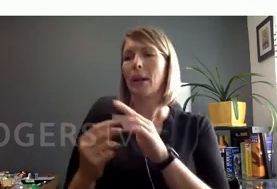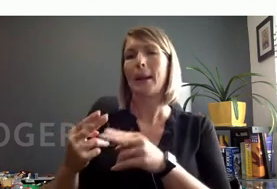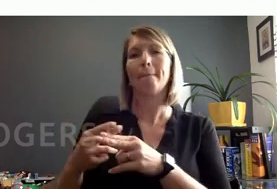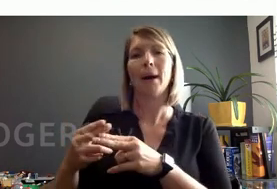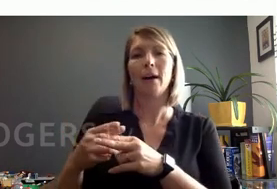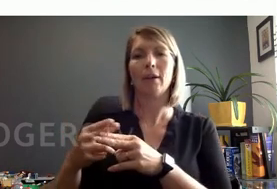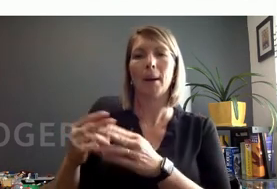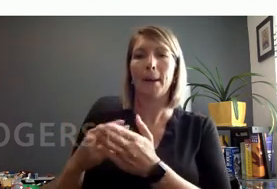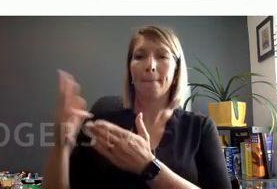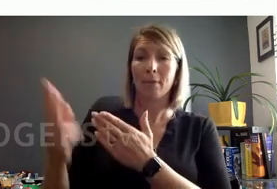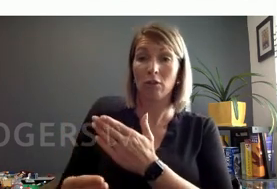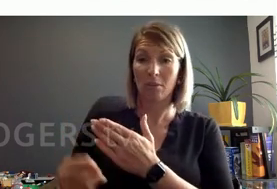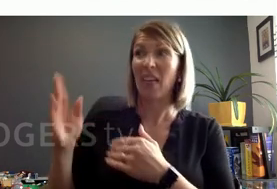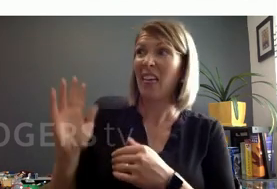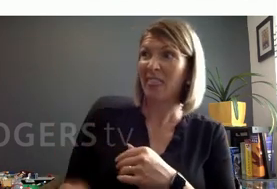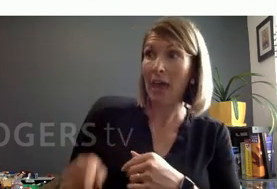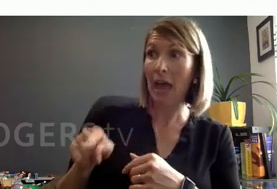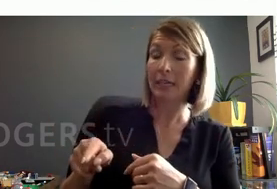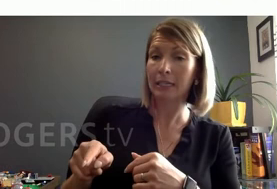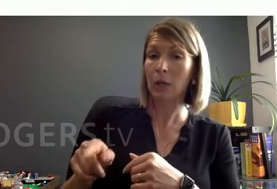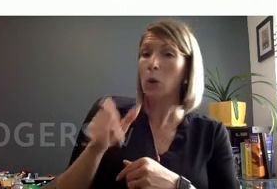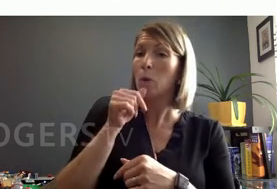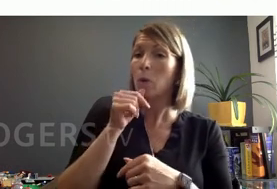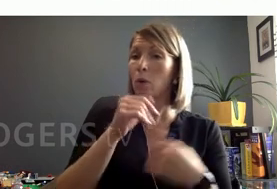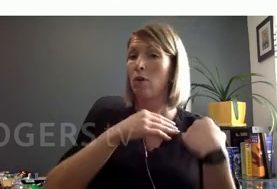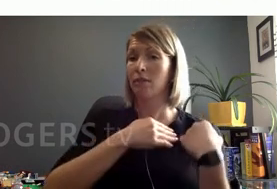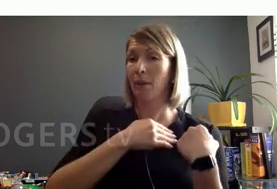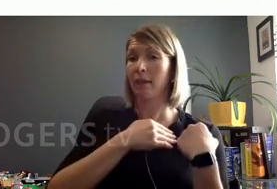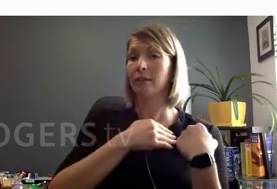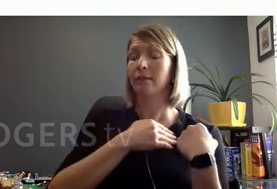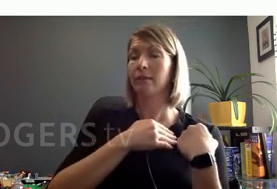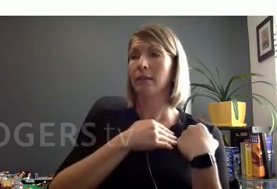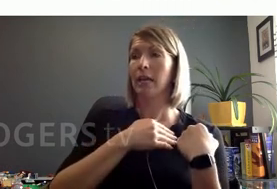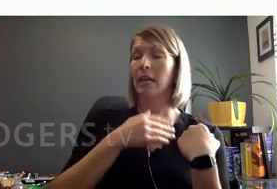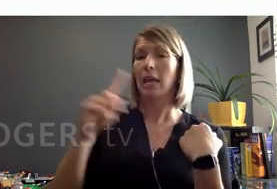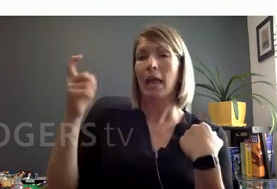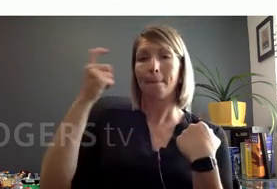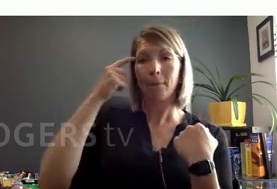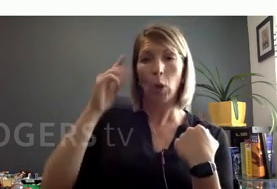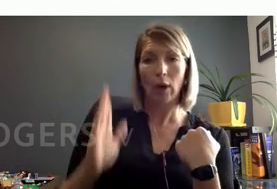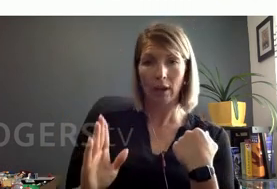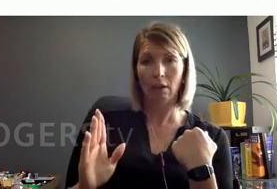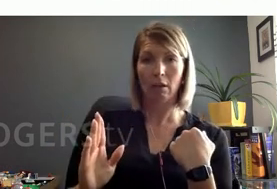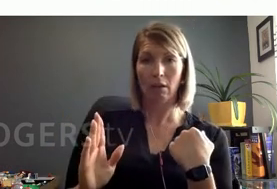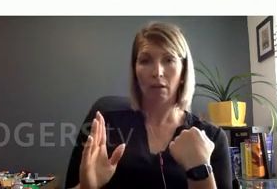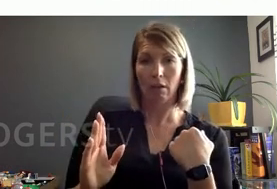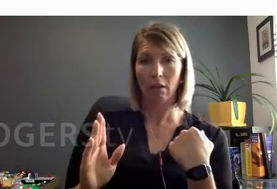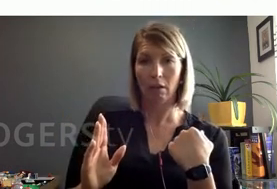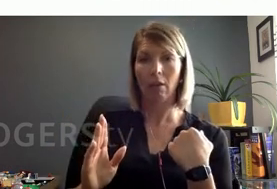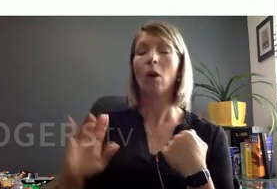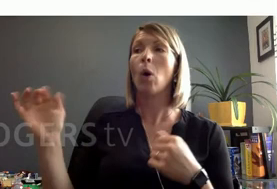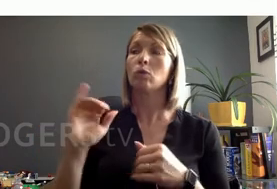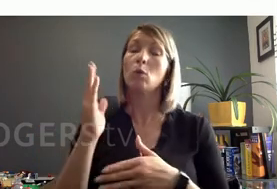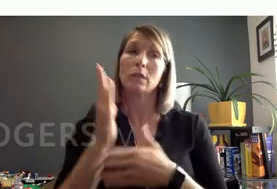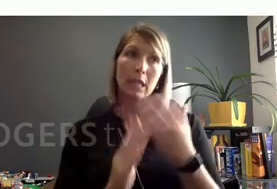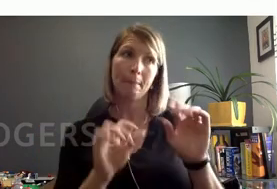of responsibility to both employer, okay, and also the settlement agencies to